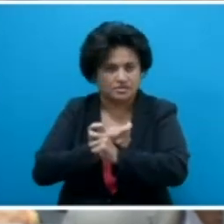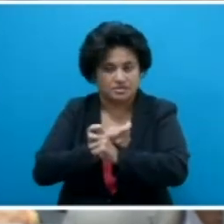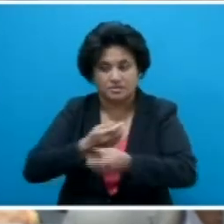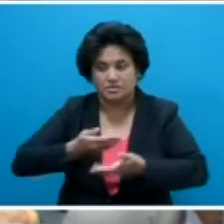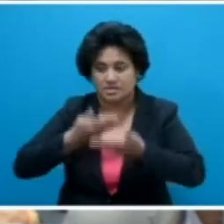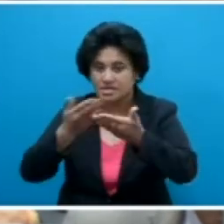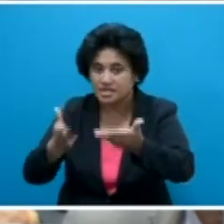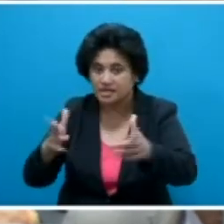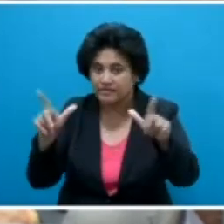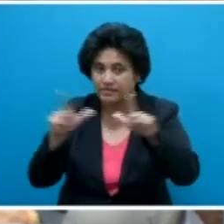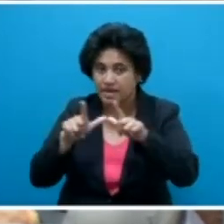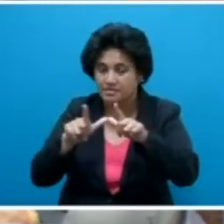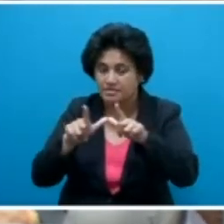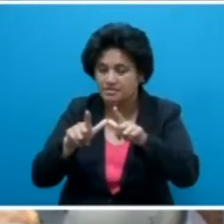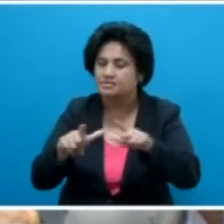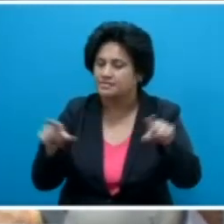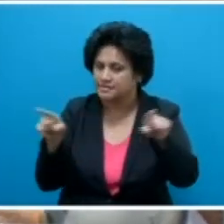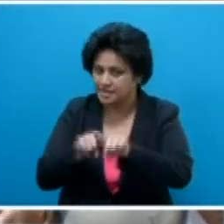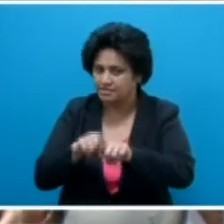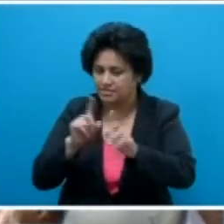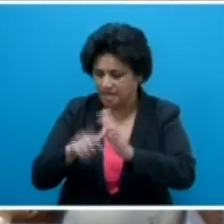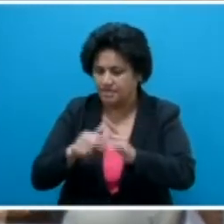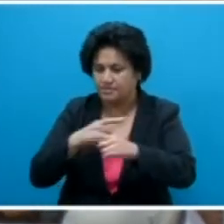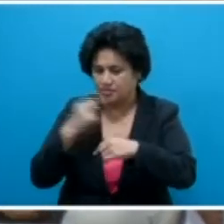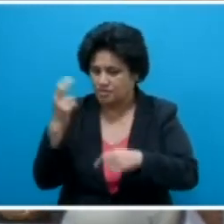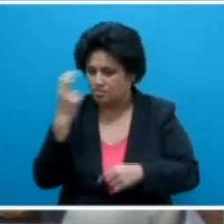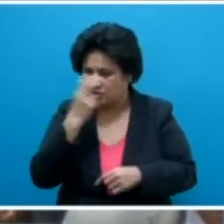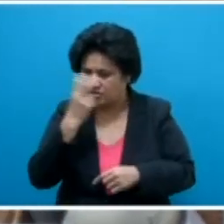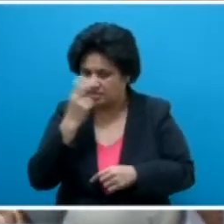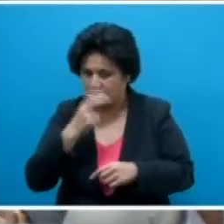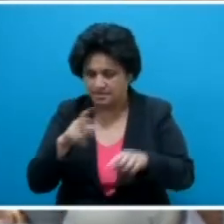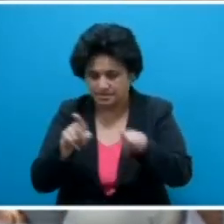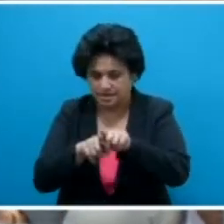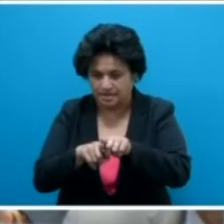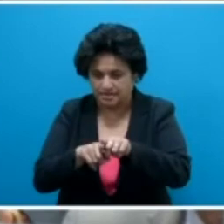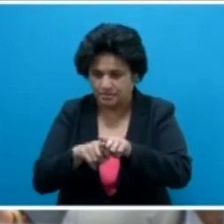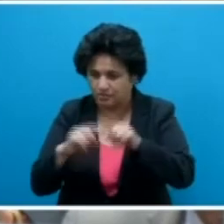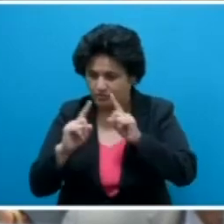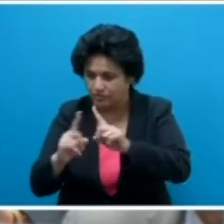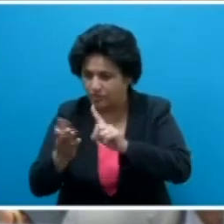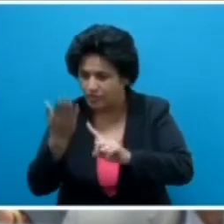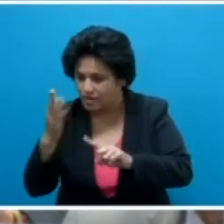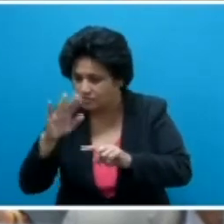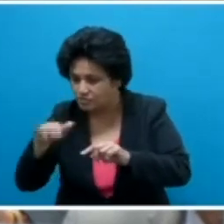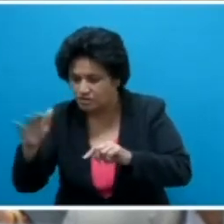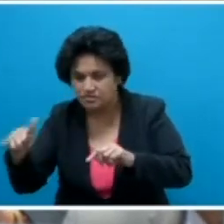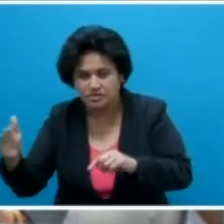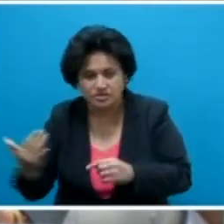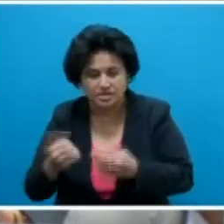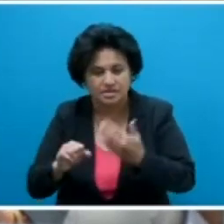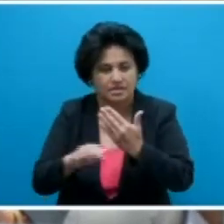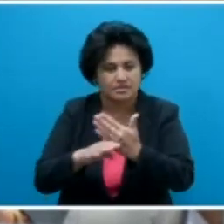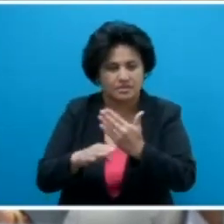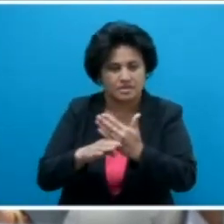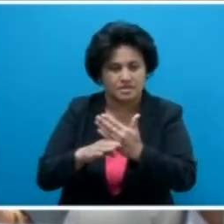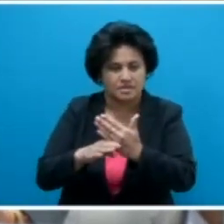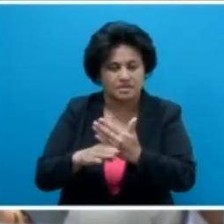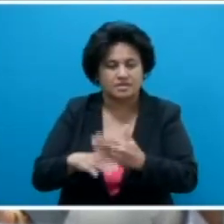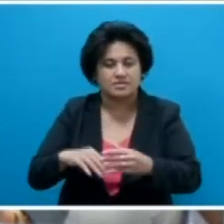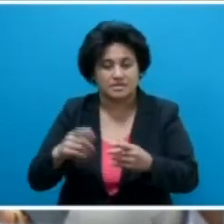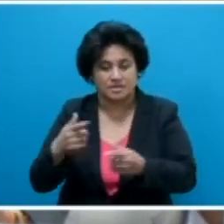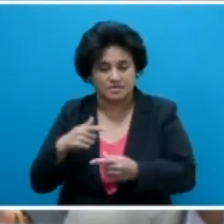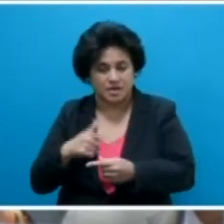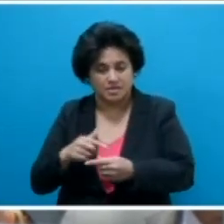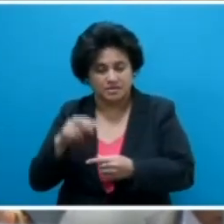illegal operations to take place in our forest. This is considered highly important, as we need to accurately capture